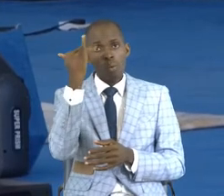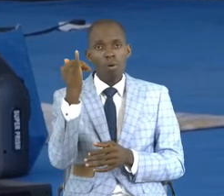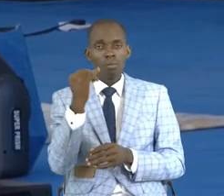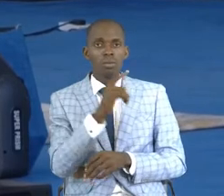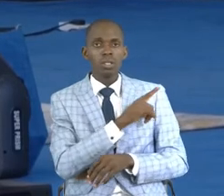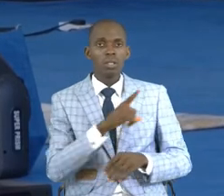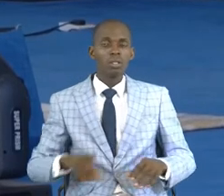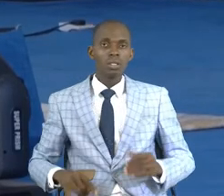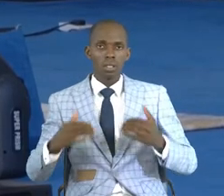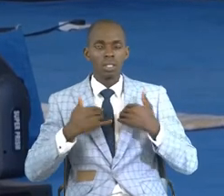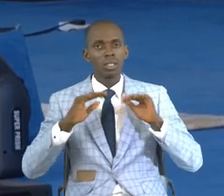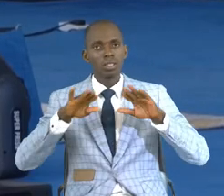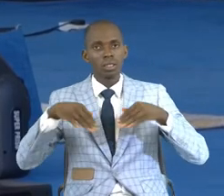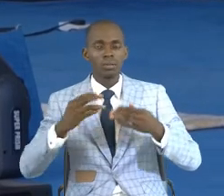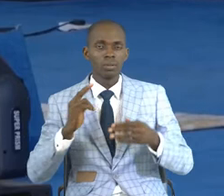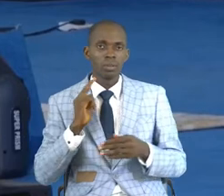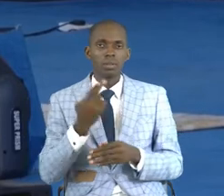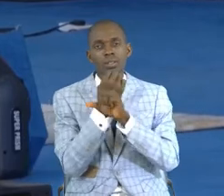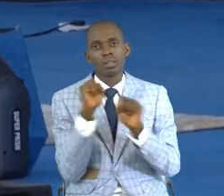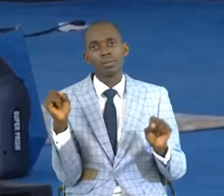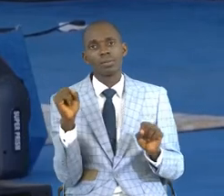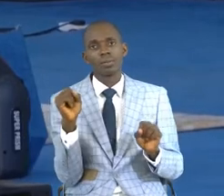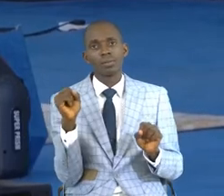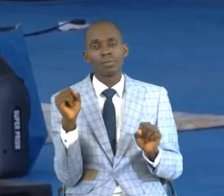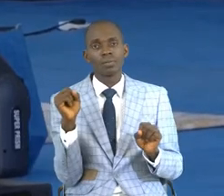us salvation? And